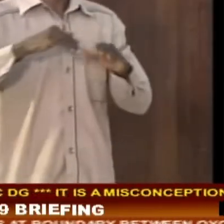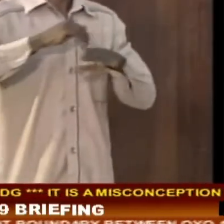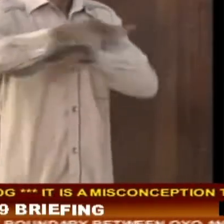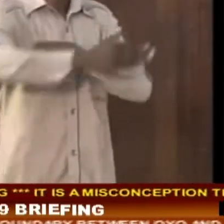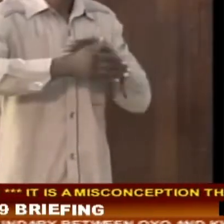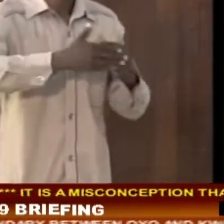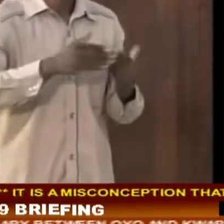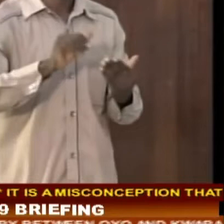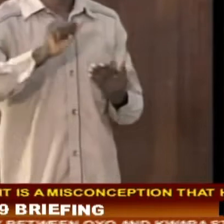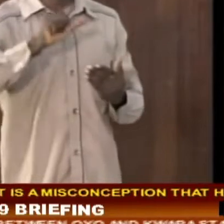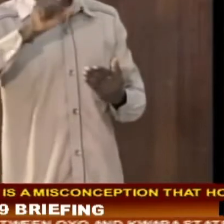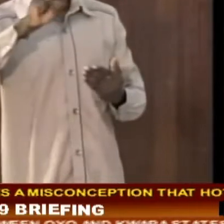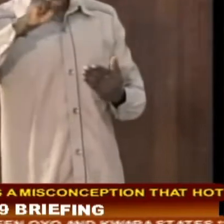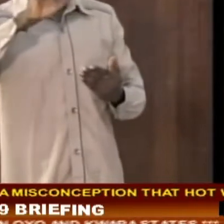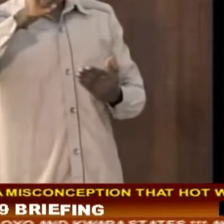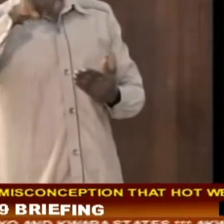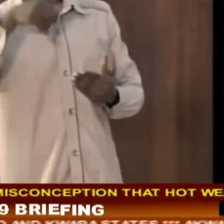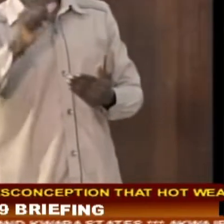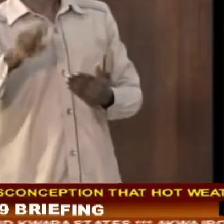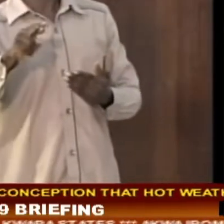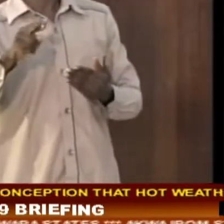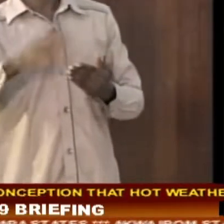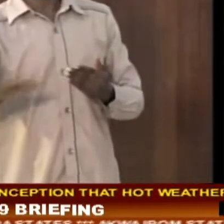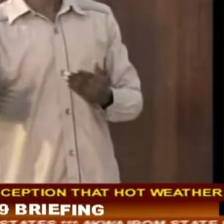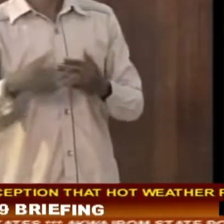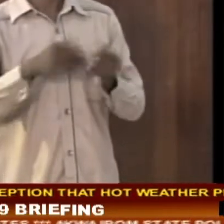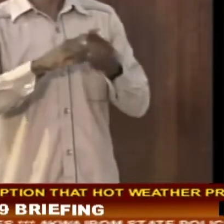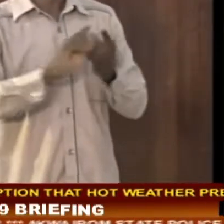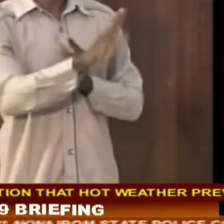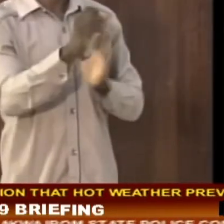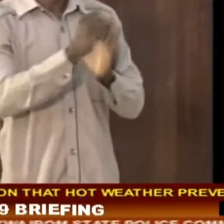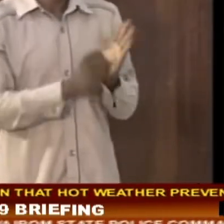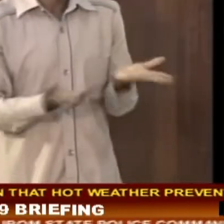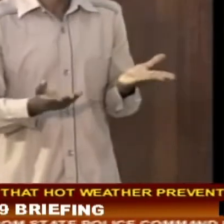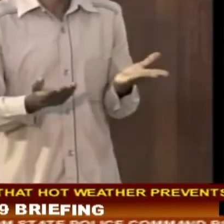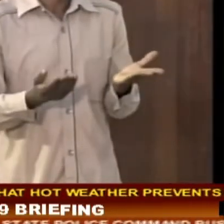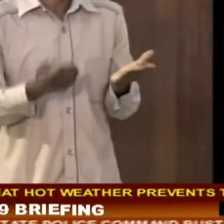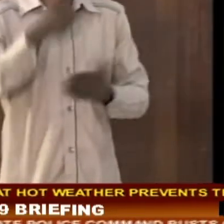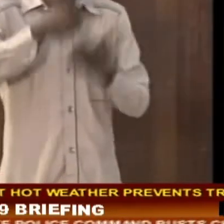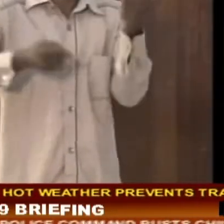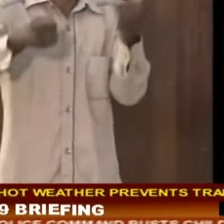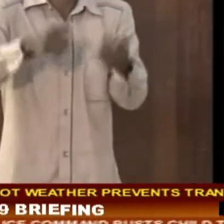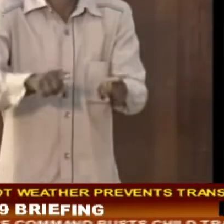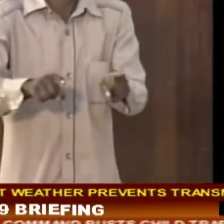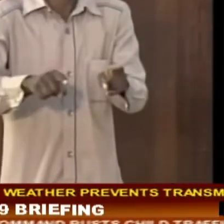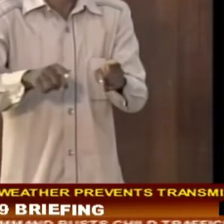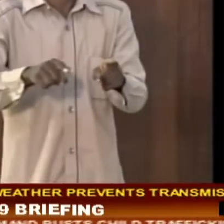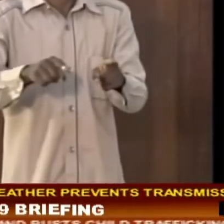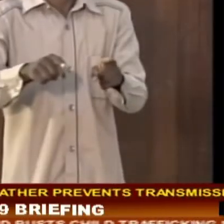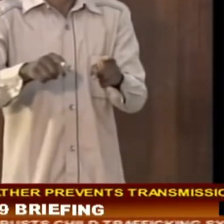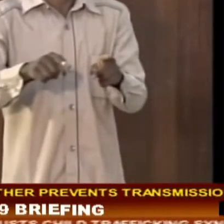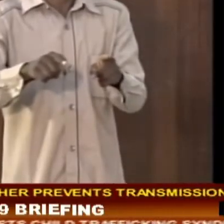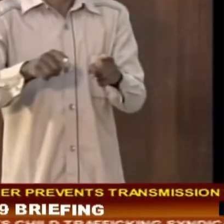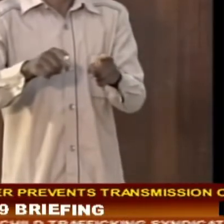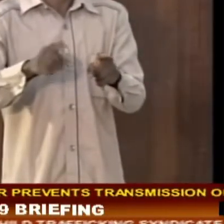their state of destinations is there any profiling going on about them so that post